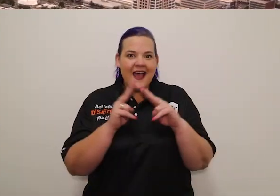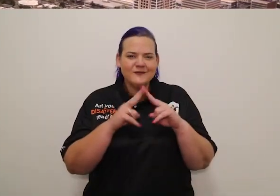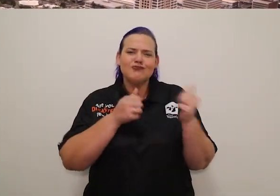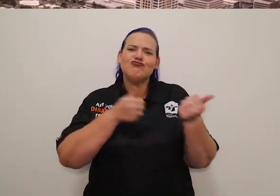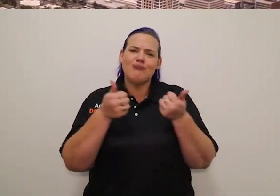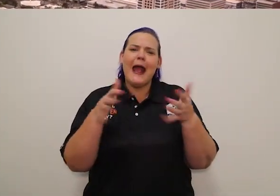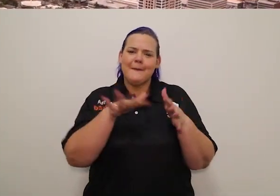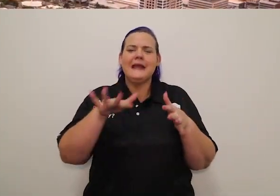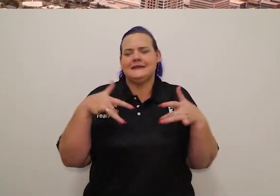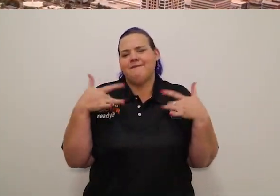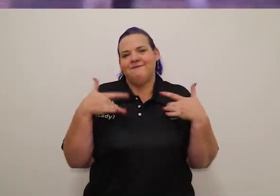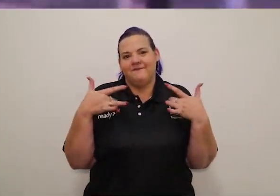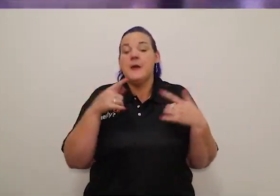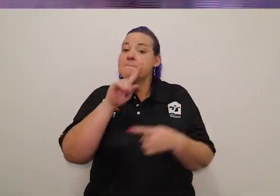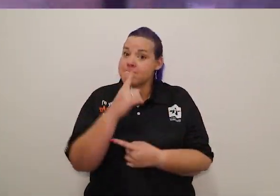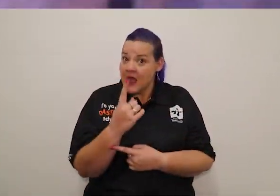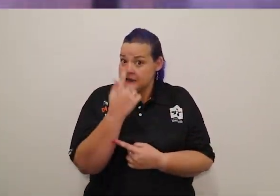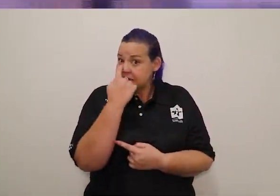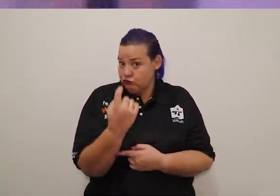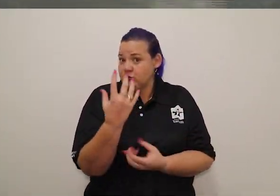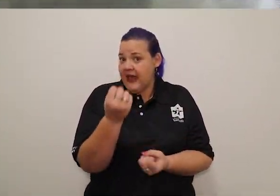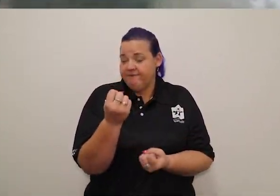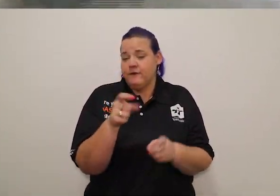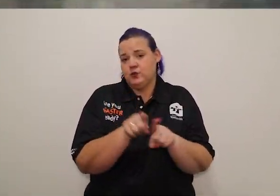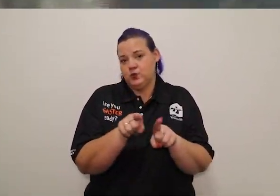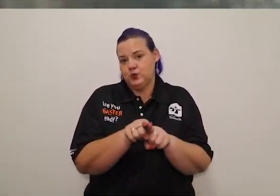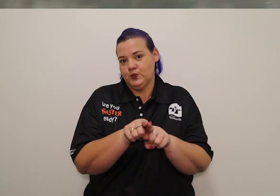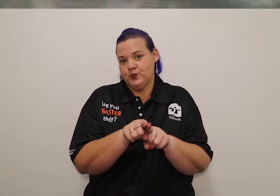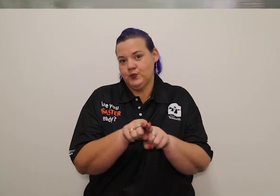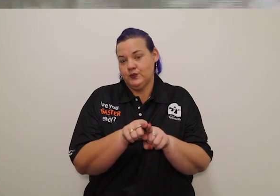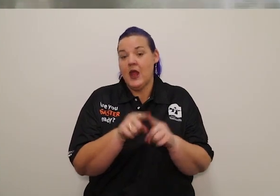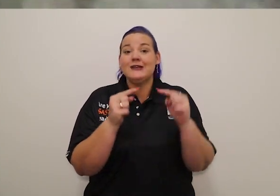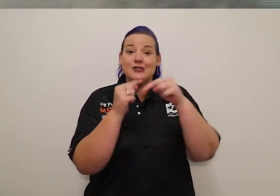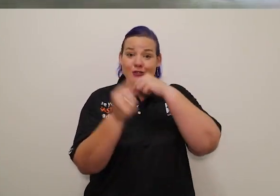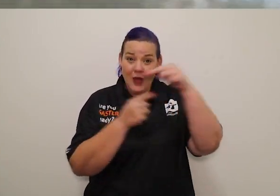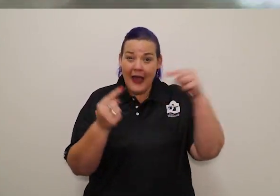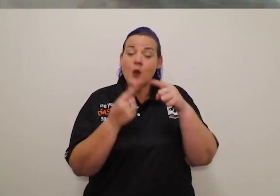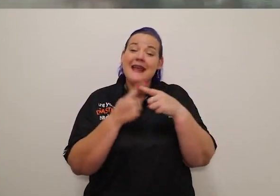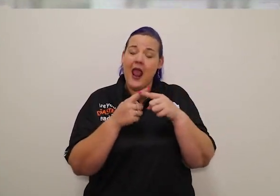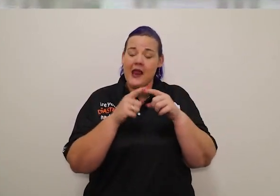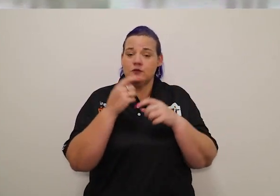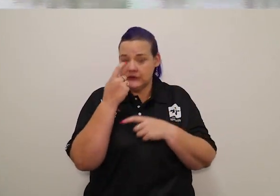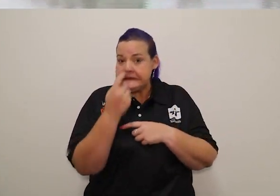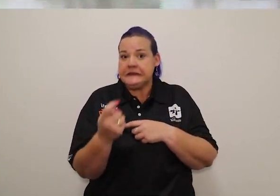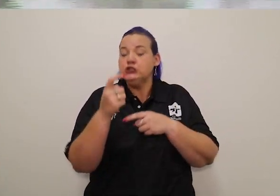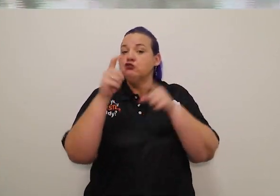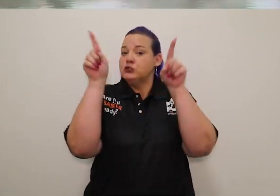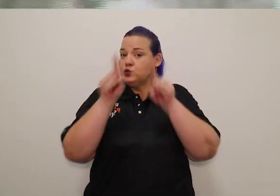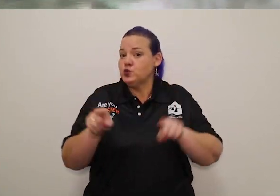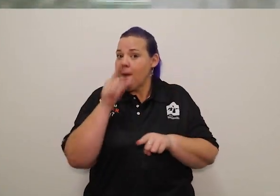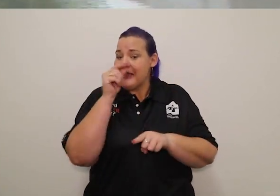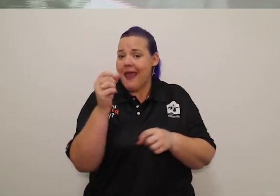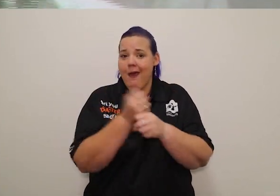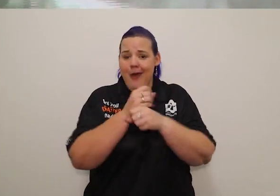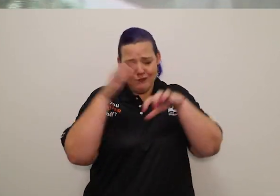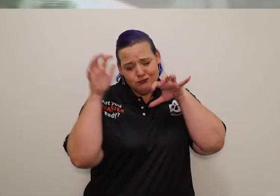Townsville is a great place to live, but there's a serious side to living in the north. Cyclones and severe storms can produce flooding